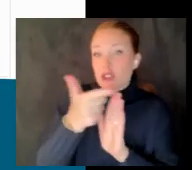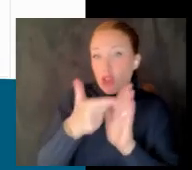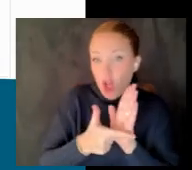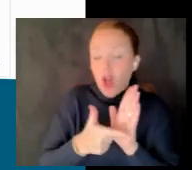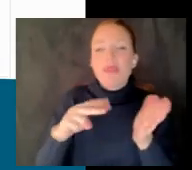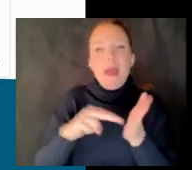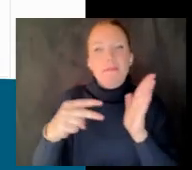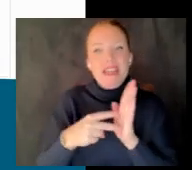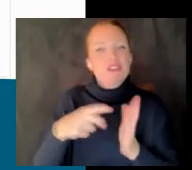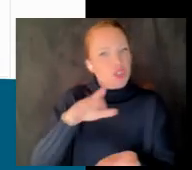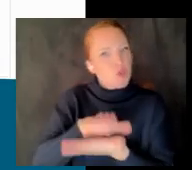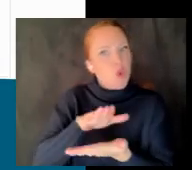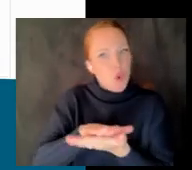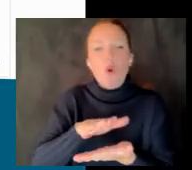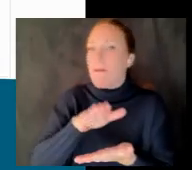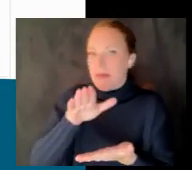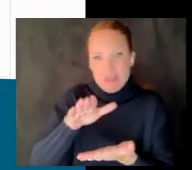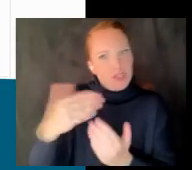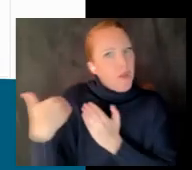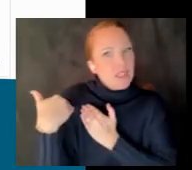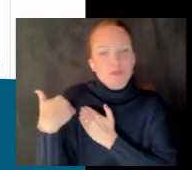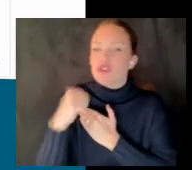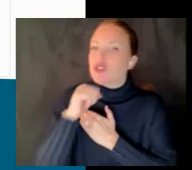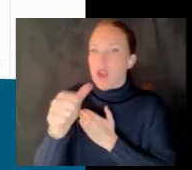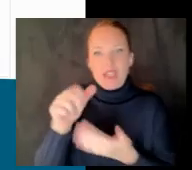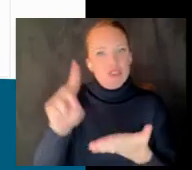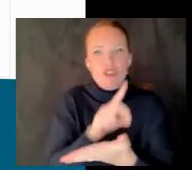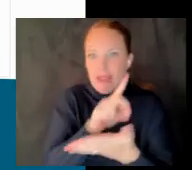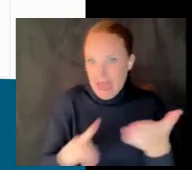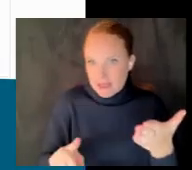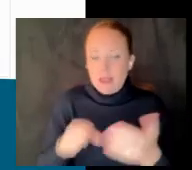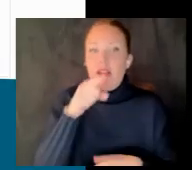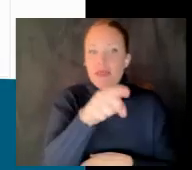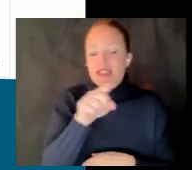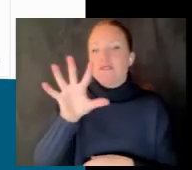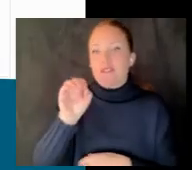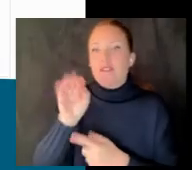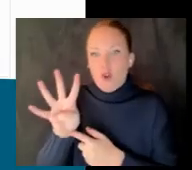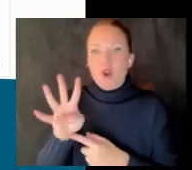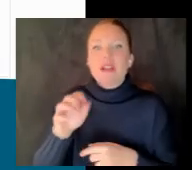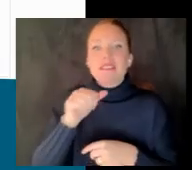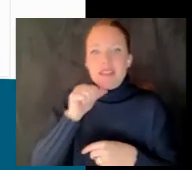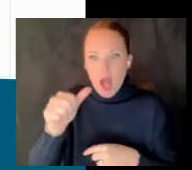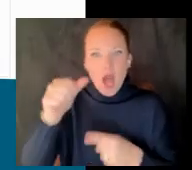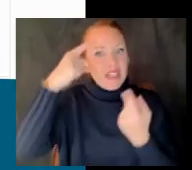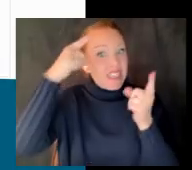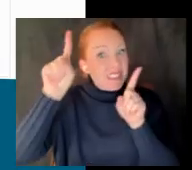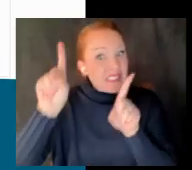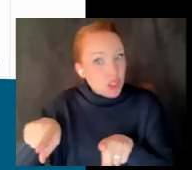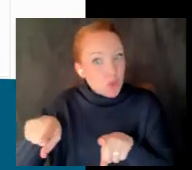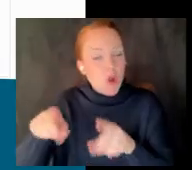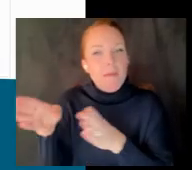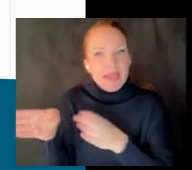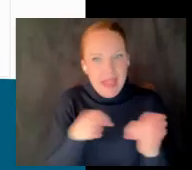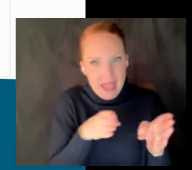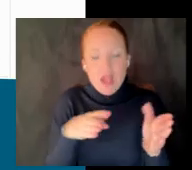school's responsibility to prevent discrimination. The resulting 504 plan is a non-consensual accommodation plan, meaning